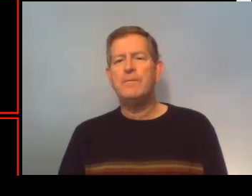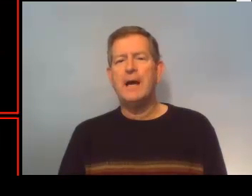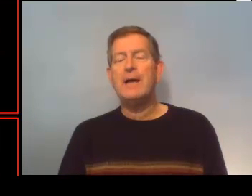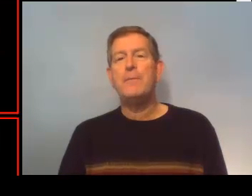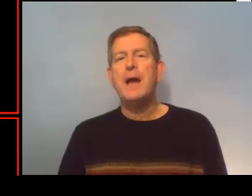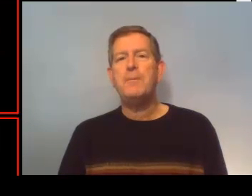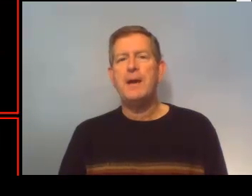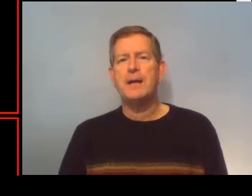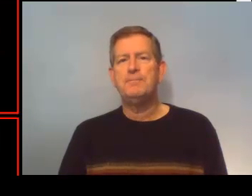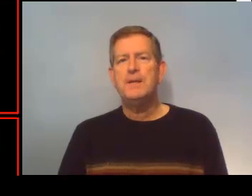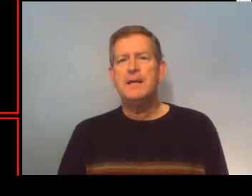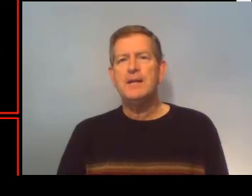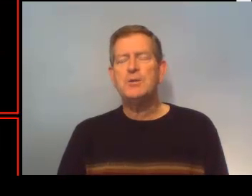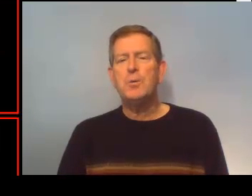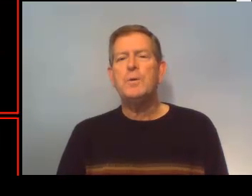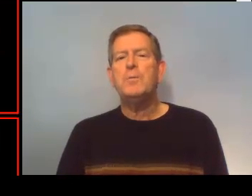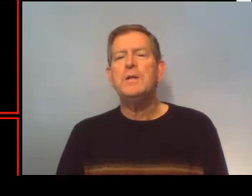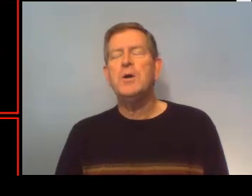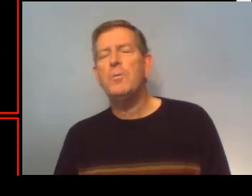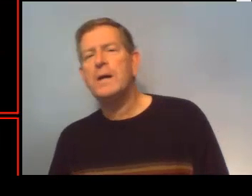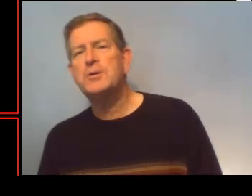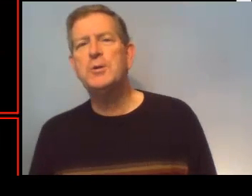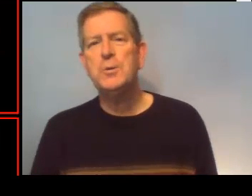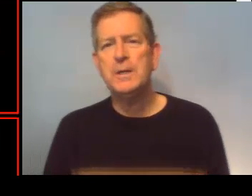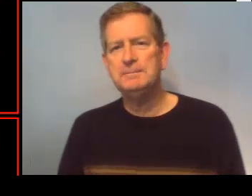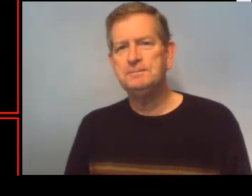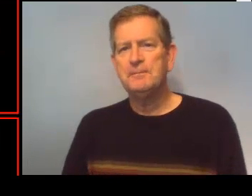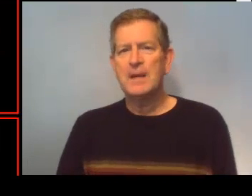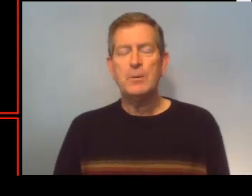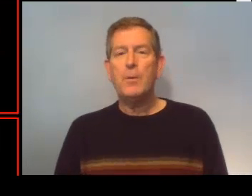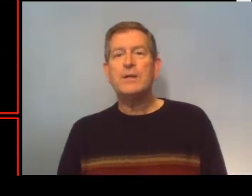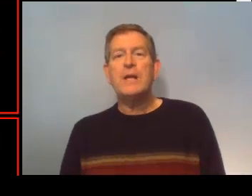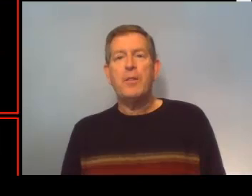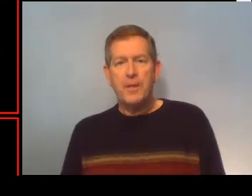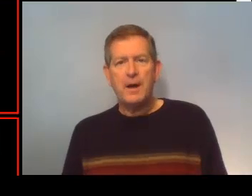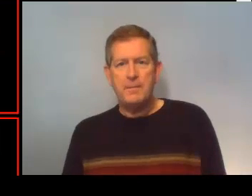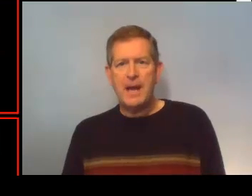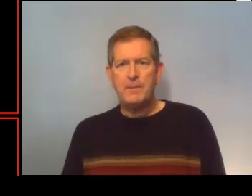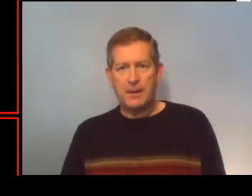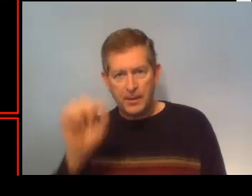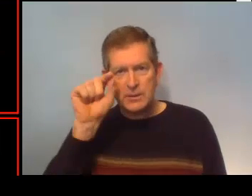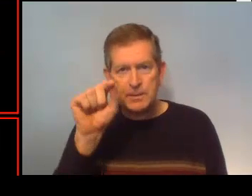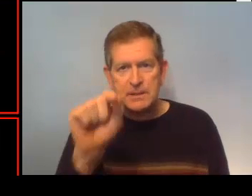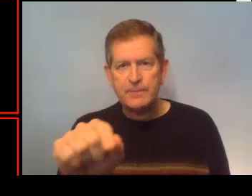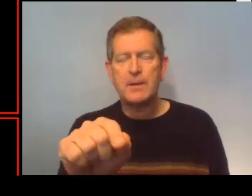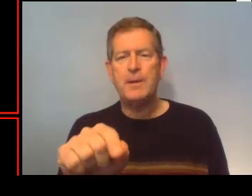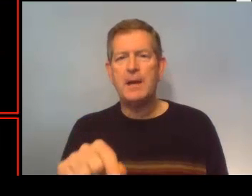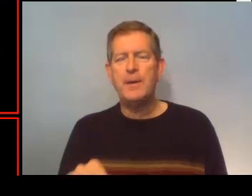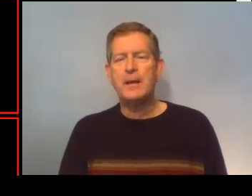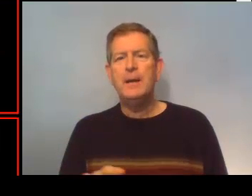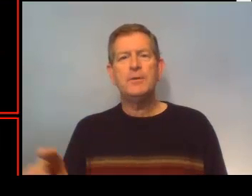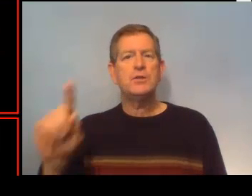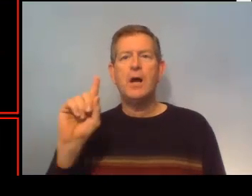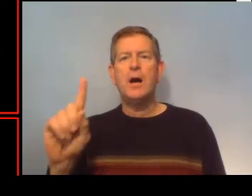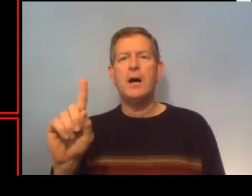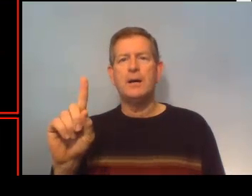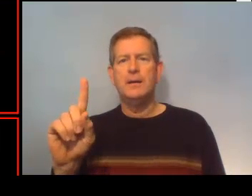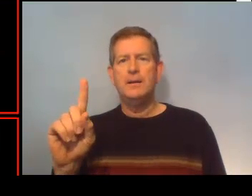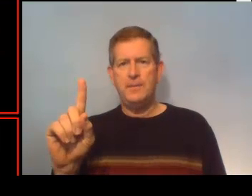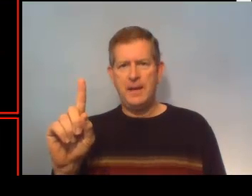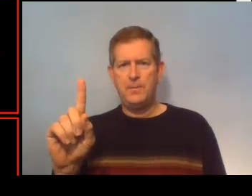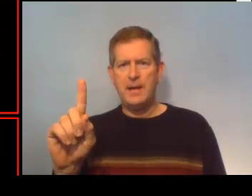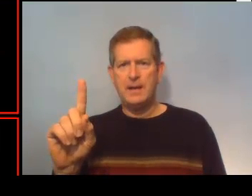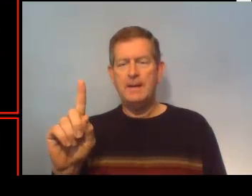I have a backpack. And so we don't want to say the backpack, the specific backpack, but just